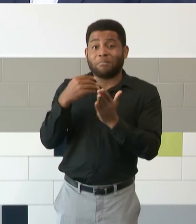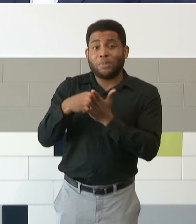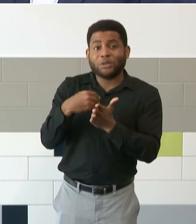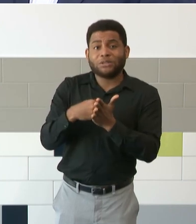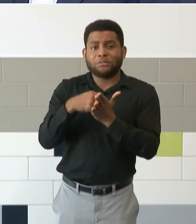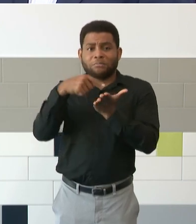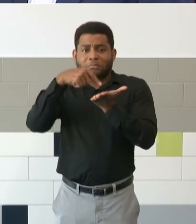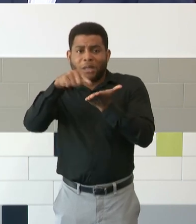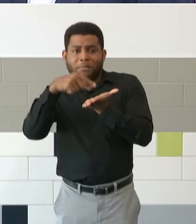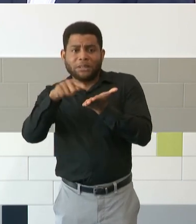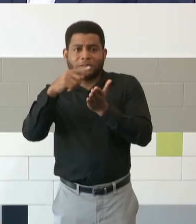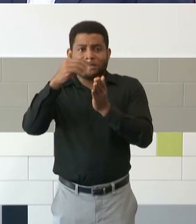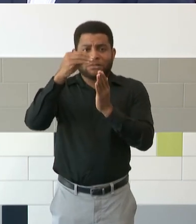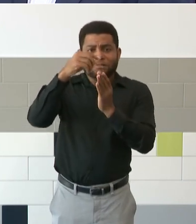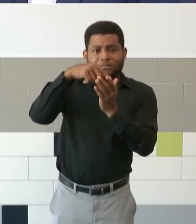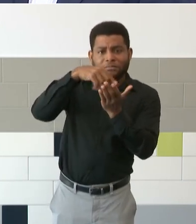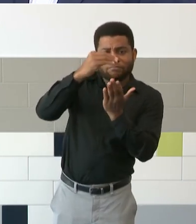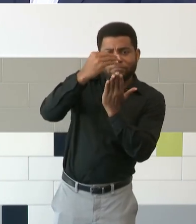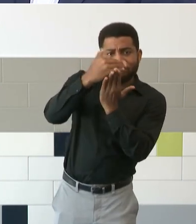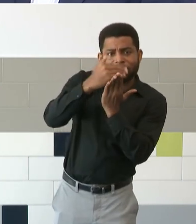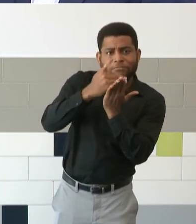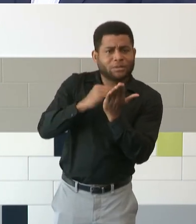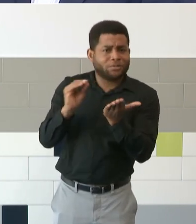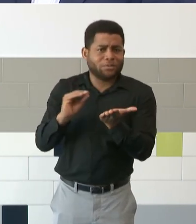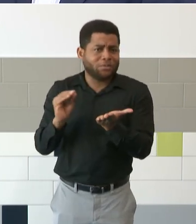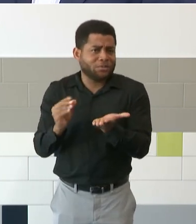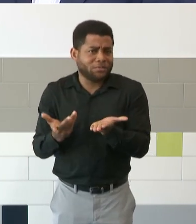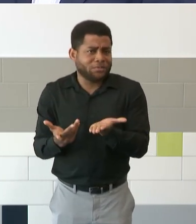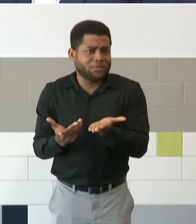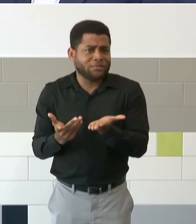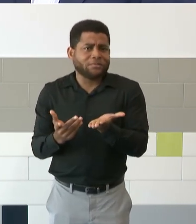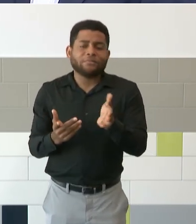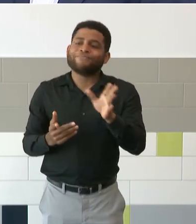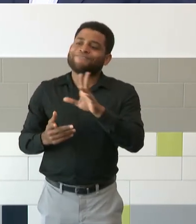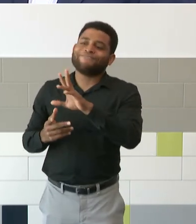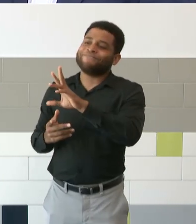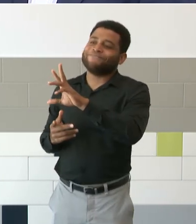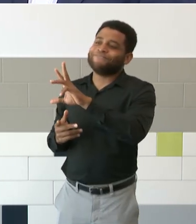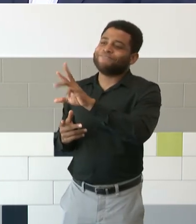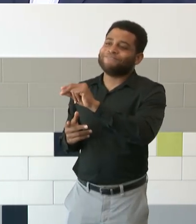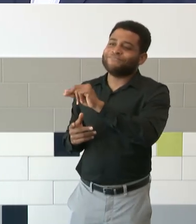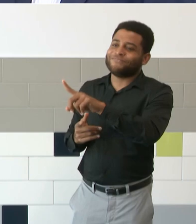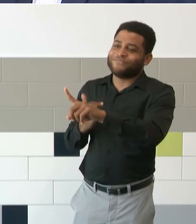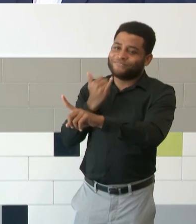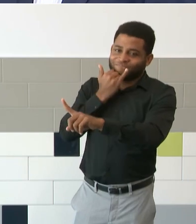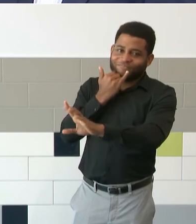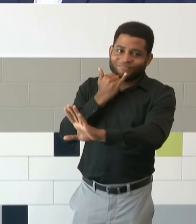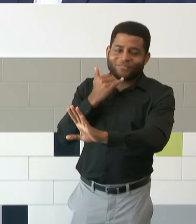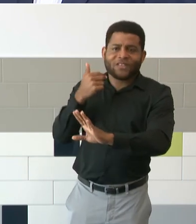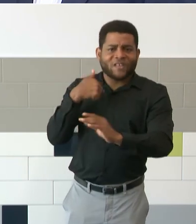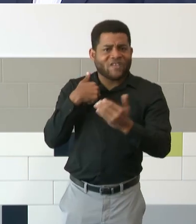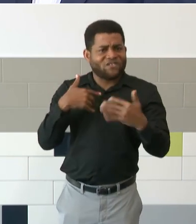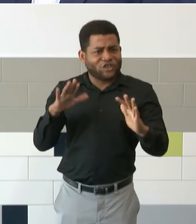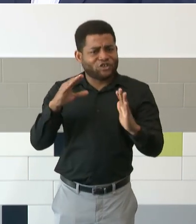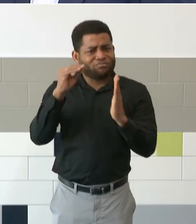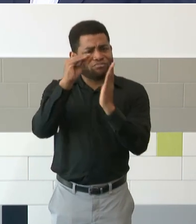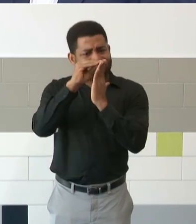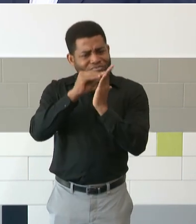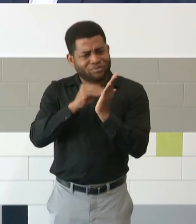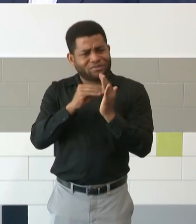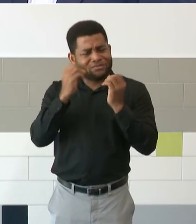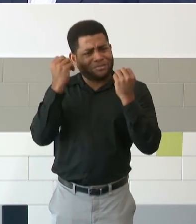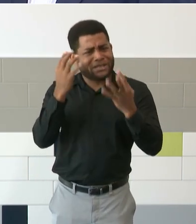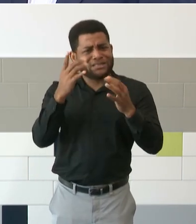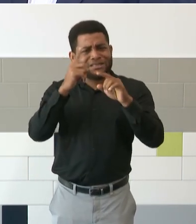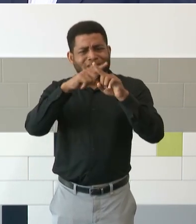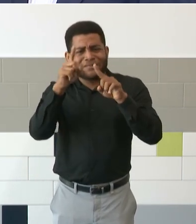Sure, that's not accurate. This has been audited by various entities, and our collection practices are very